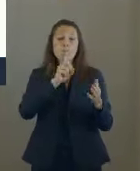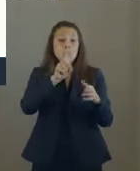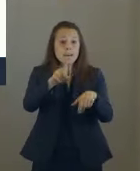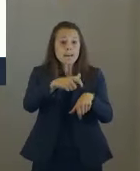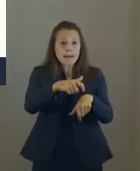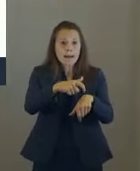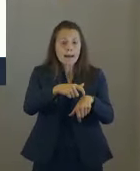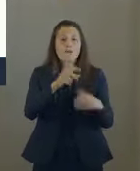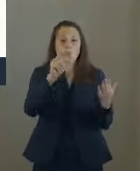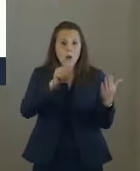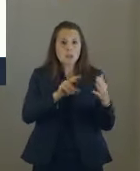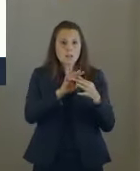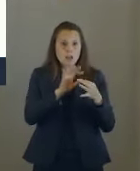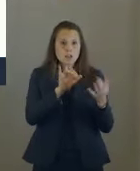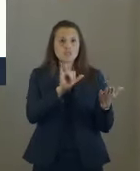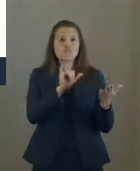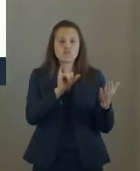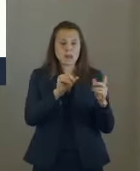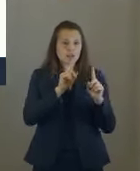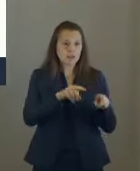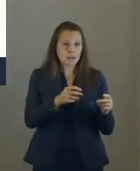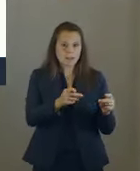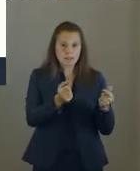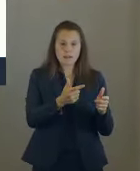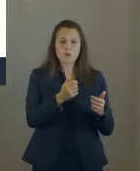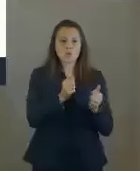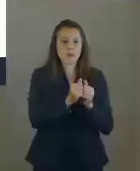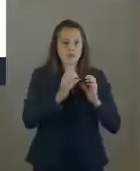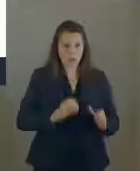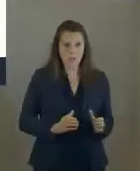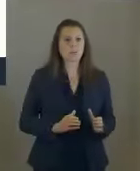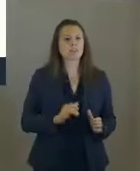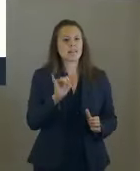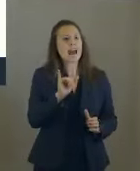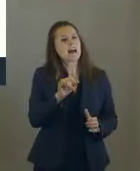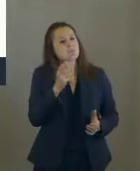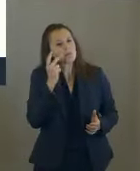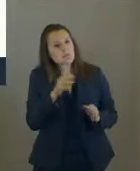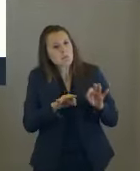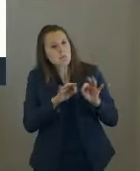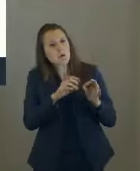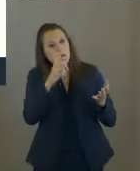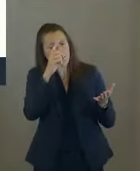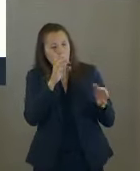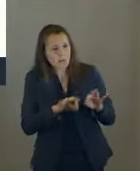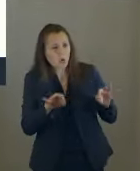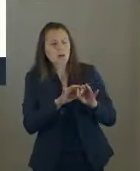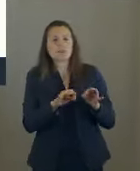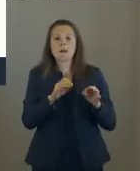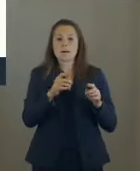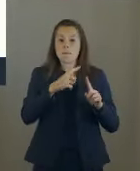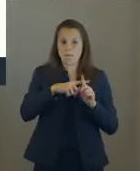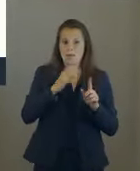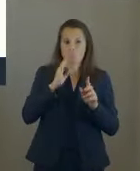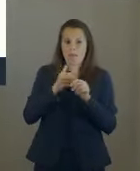and notifications in real time, and address those with customers as we see pertinent, in line with our policies, processes,